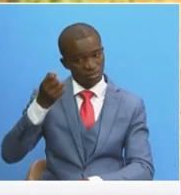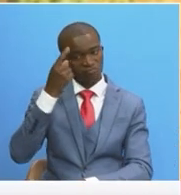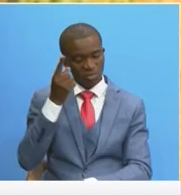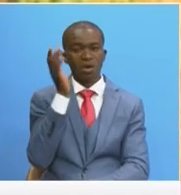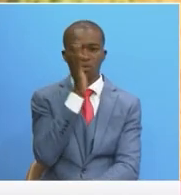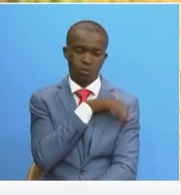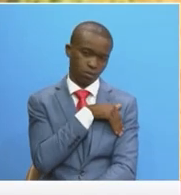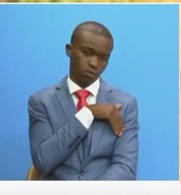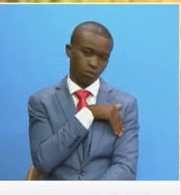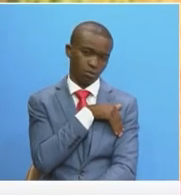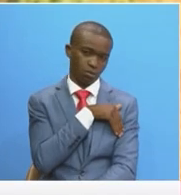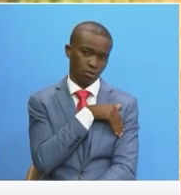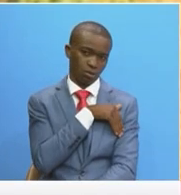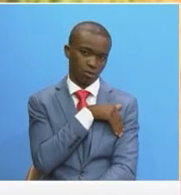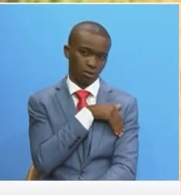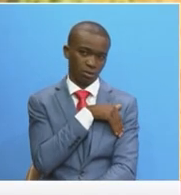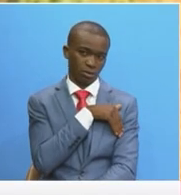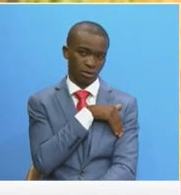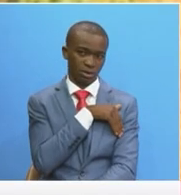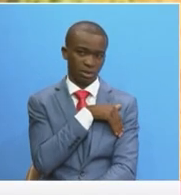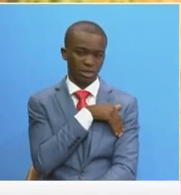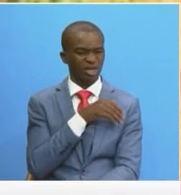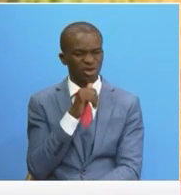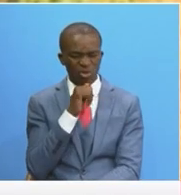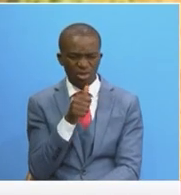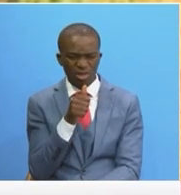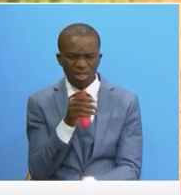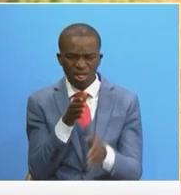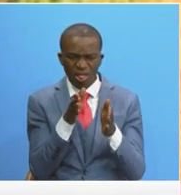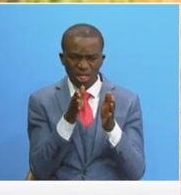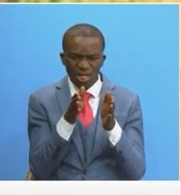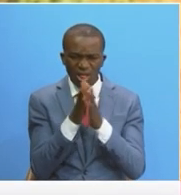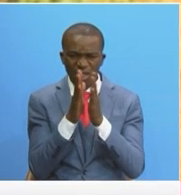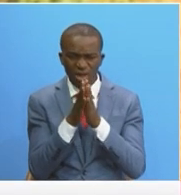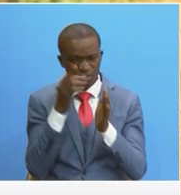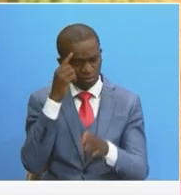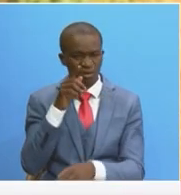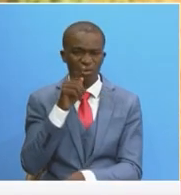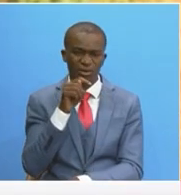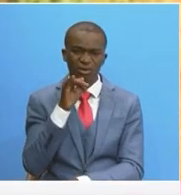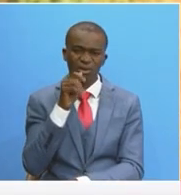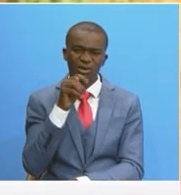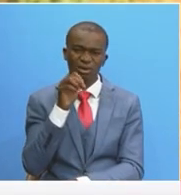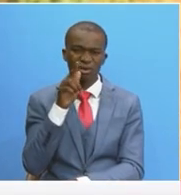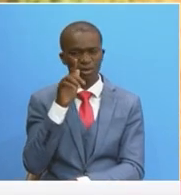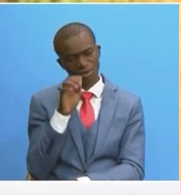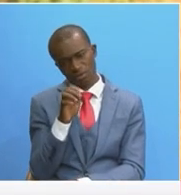and understood what they were asking for. They were not asking for title deeds, but to be documented in a way